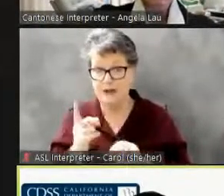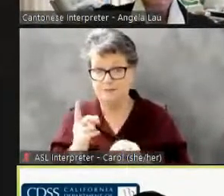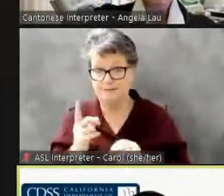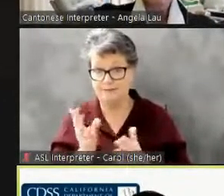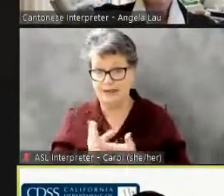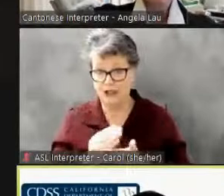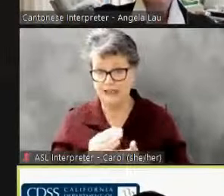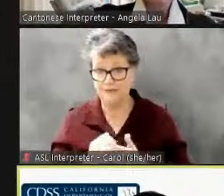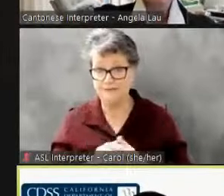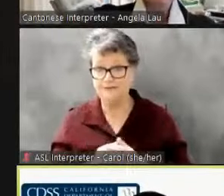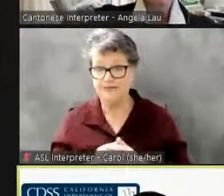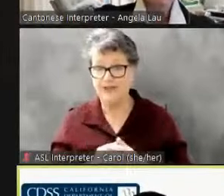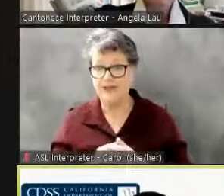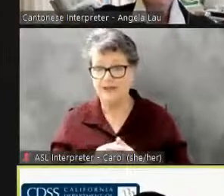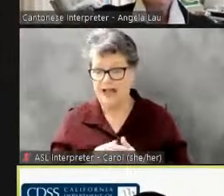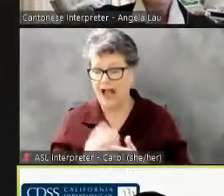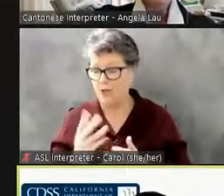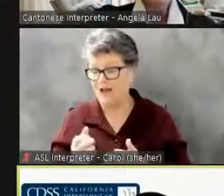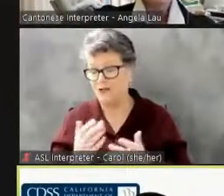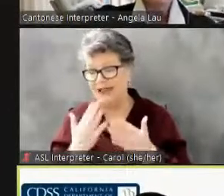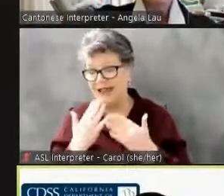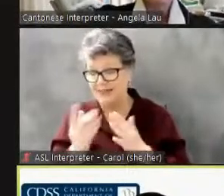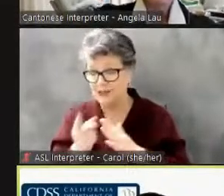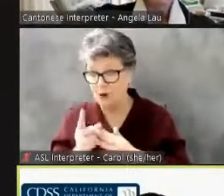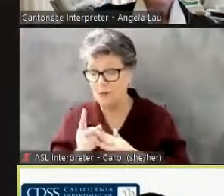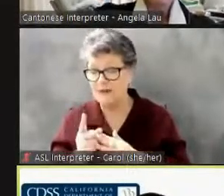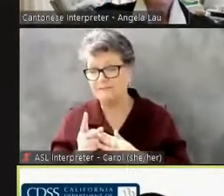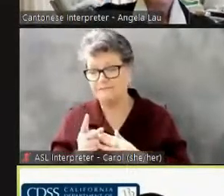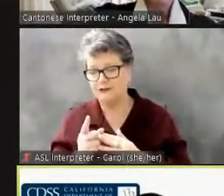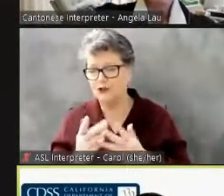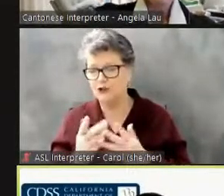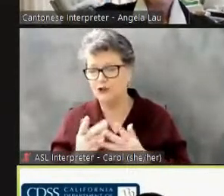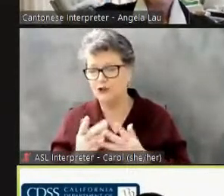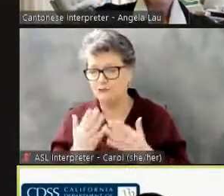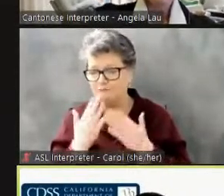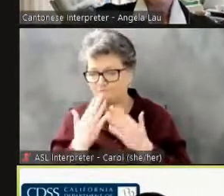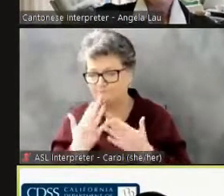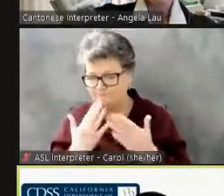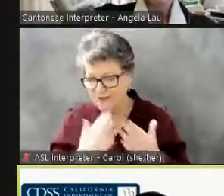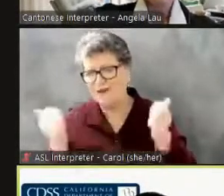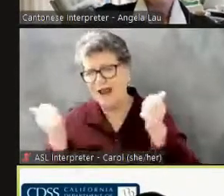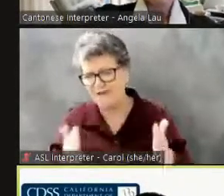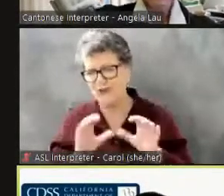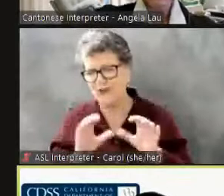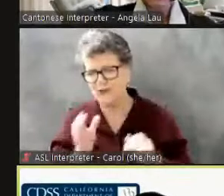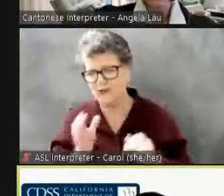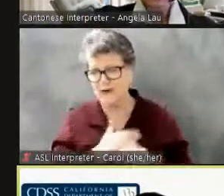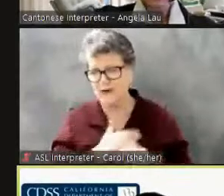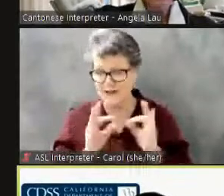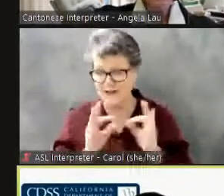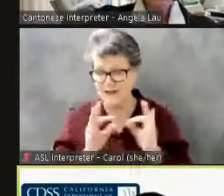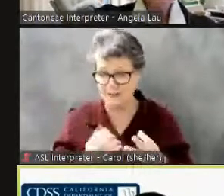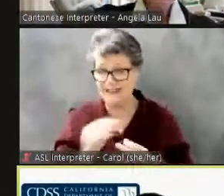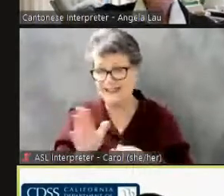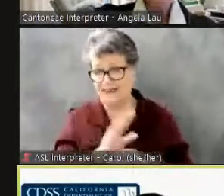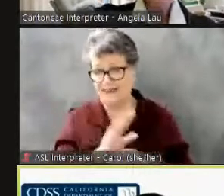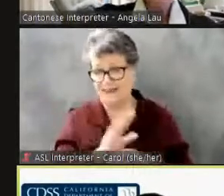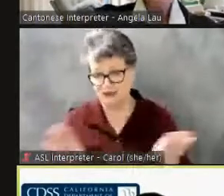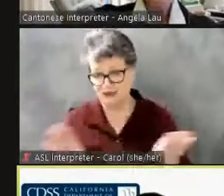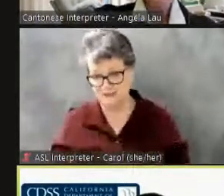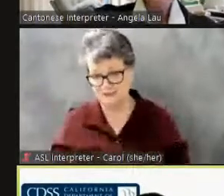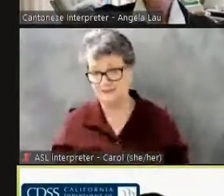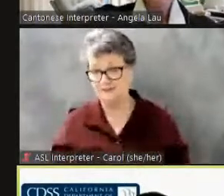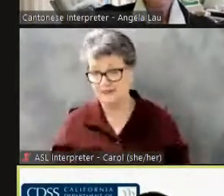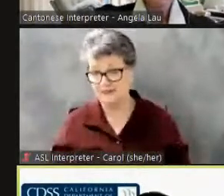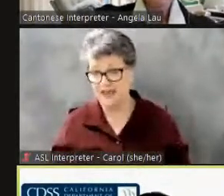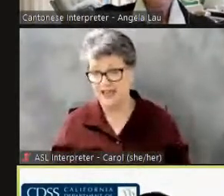a moment to express my sincere gratitude for you for everything that you do for our families and their children. During